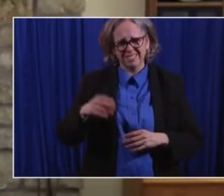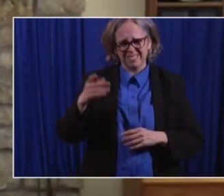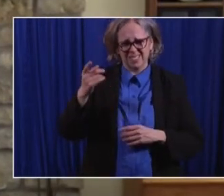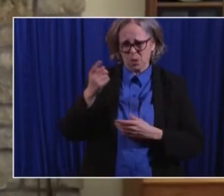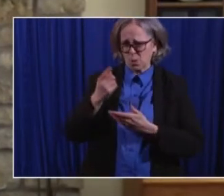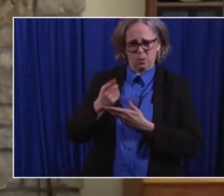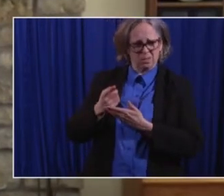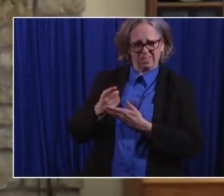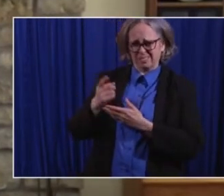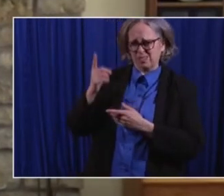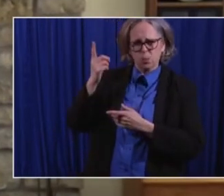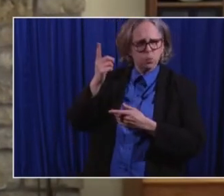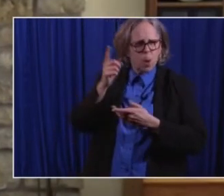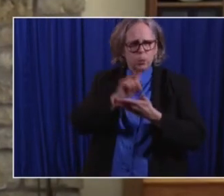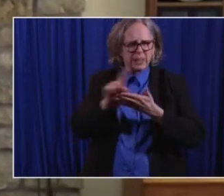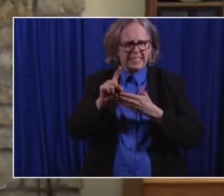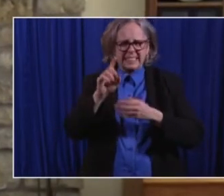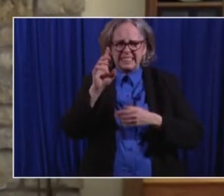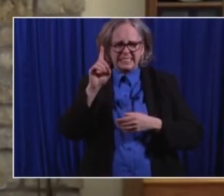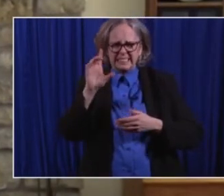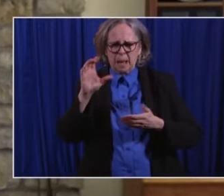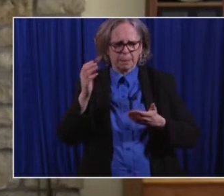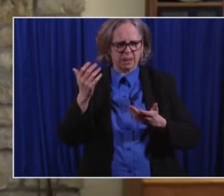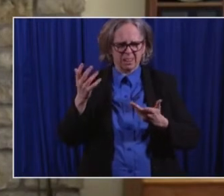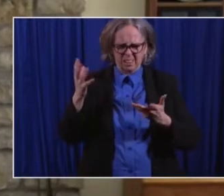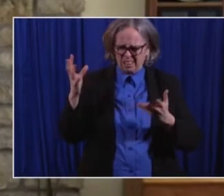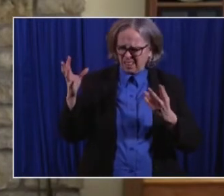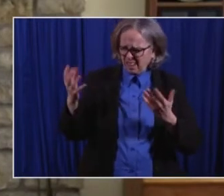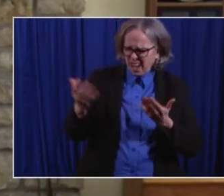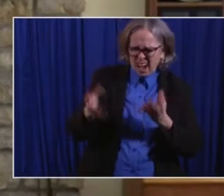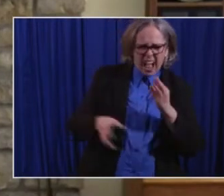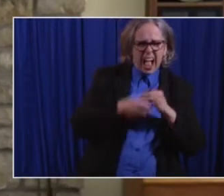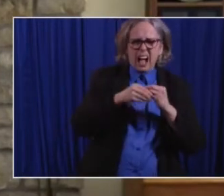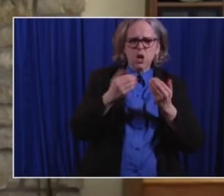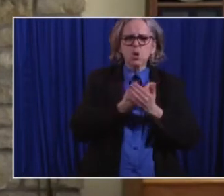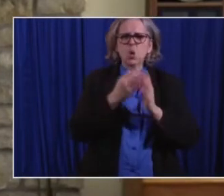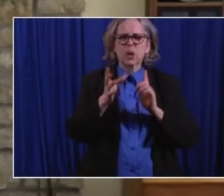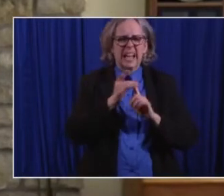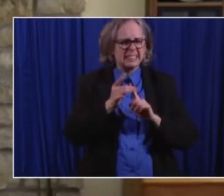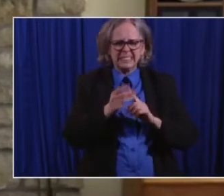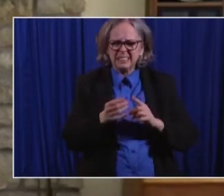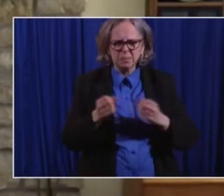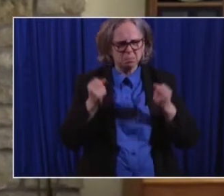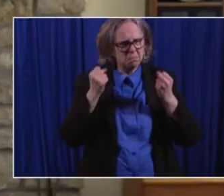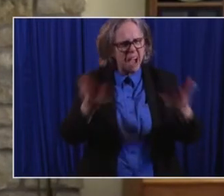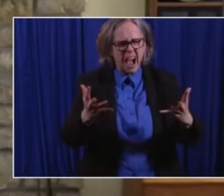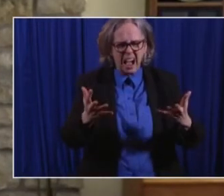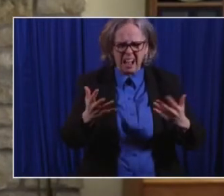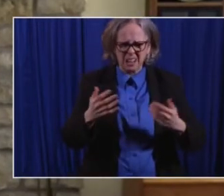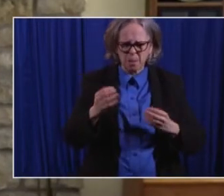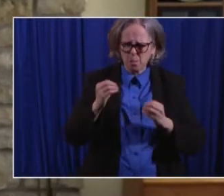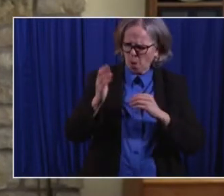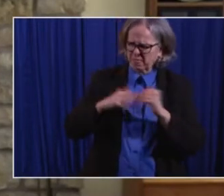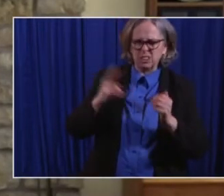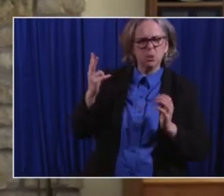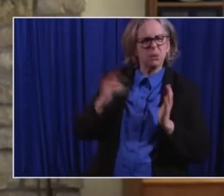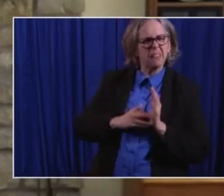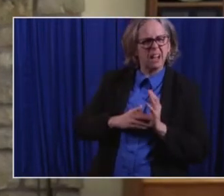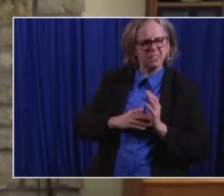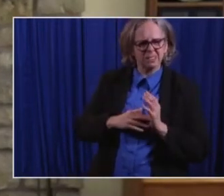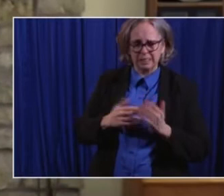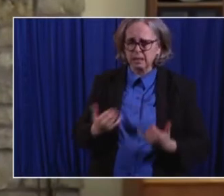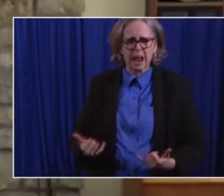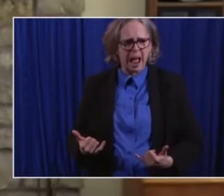cases in that week. Last week, we had 369 new cases. So we've gone from 2,832 to